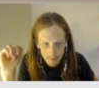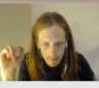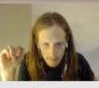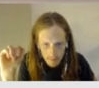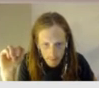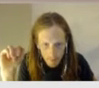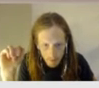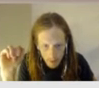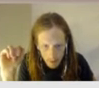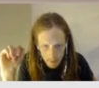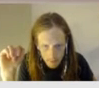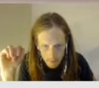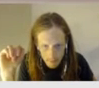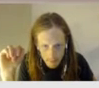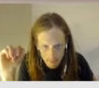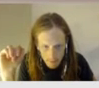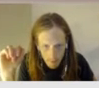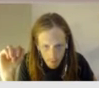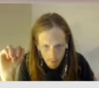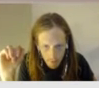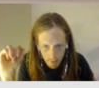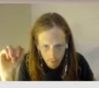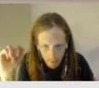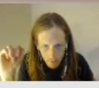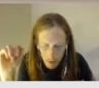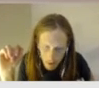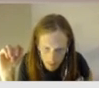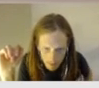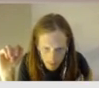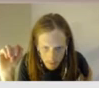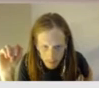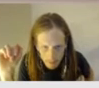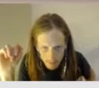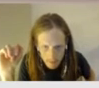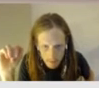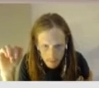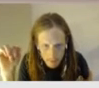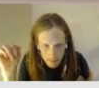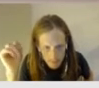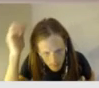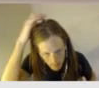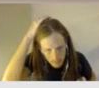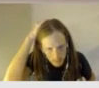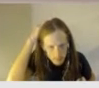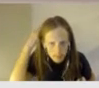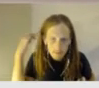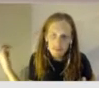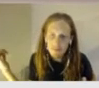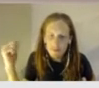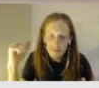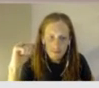in Tehran, Iran, but grew up in Houston after my family was evacuated during the